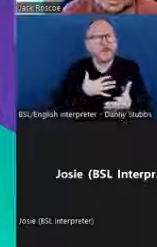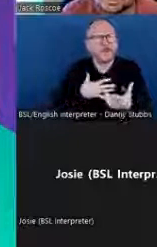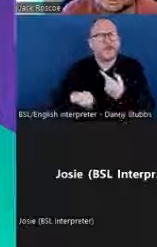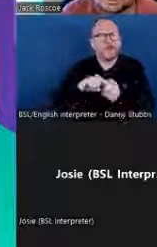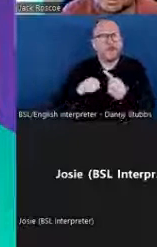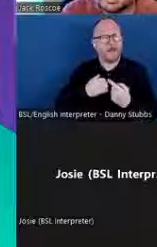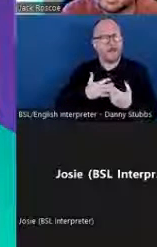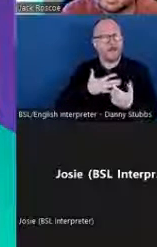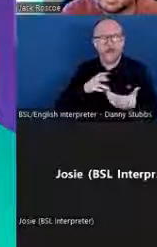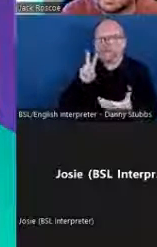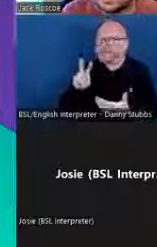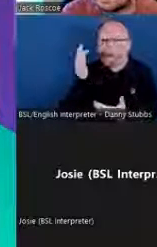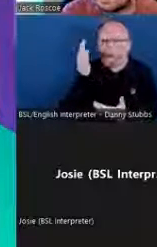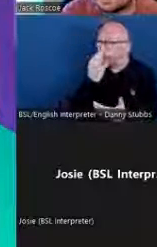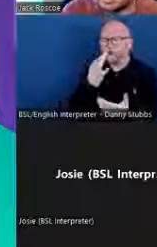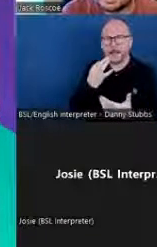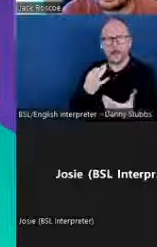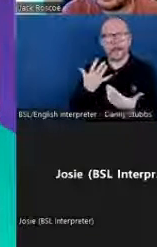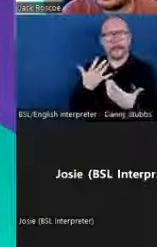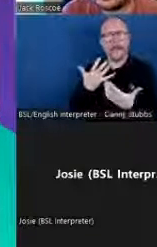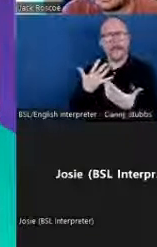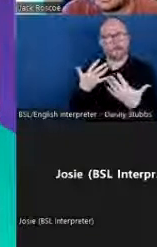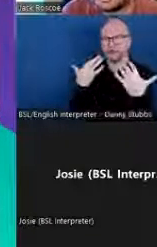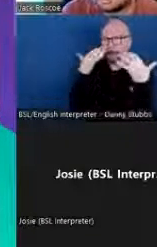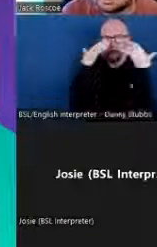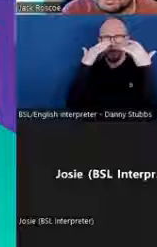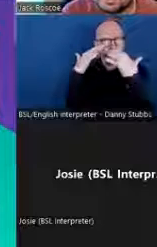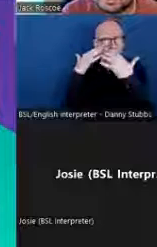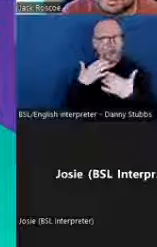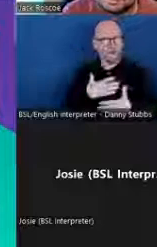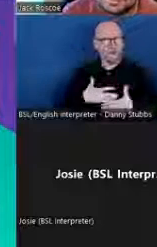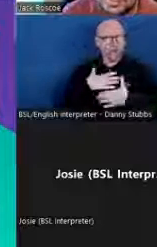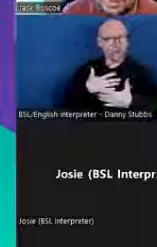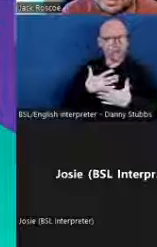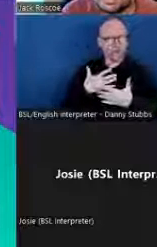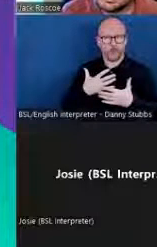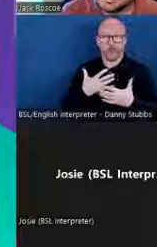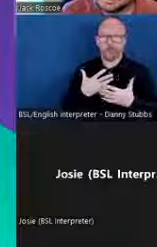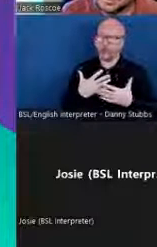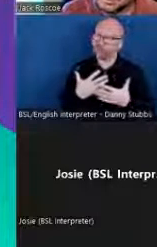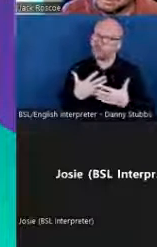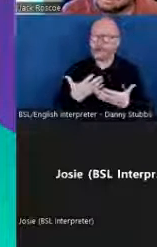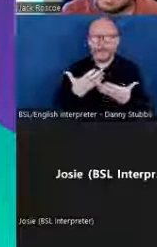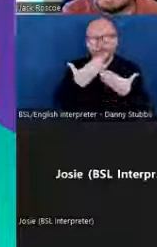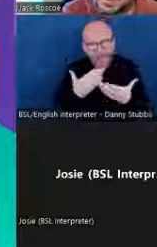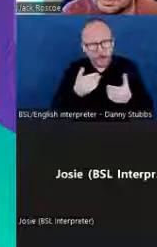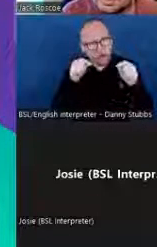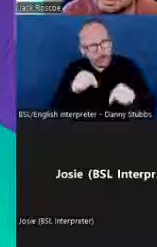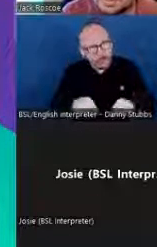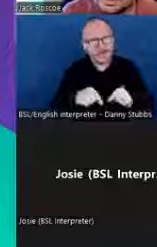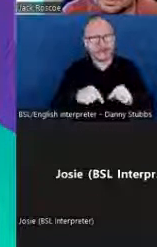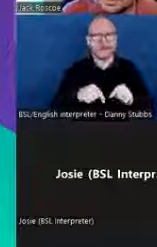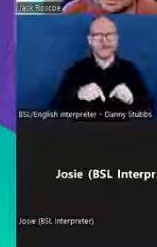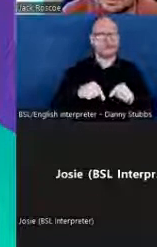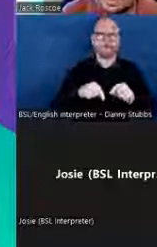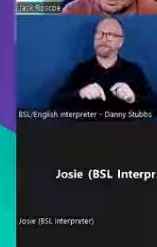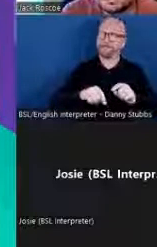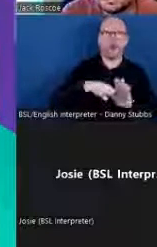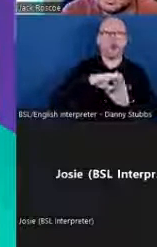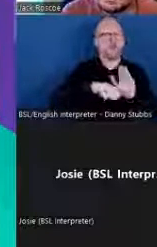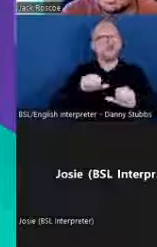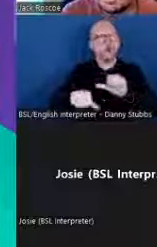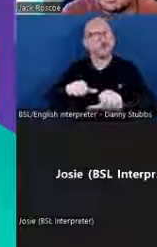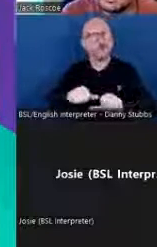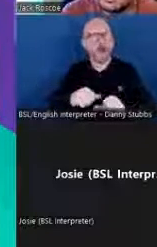emotional seeing the poppies, and I think I would credit this whole 1418 Now program with that. So there were a range of impacts that they